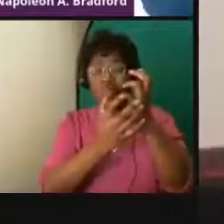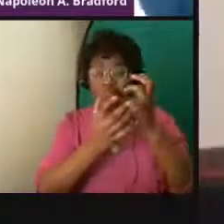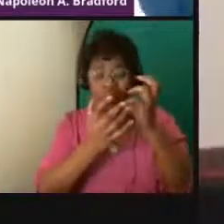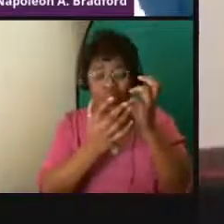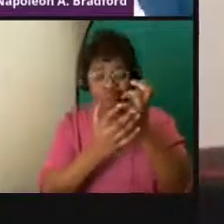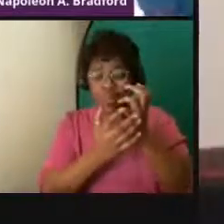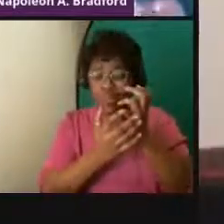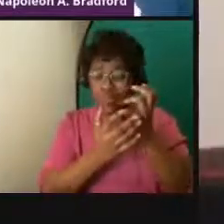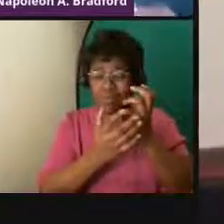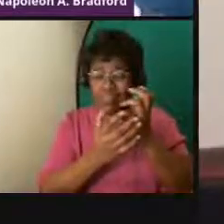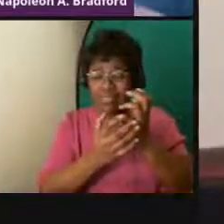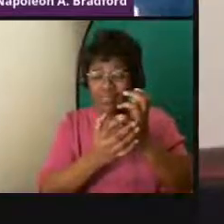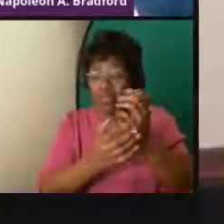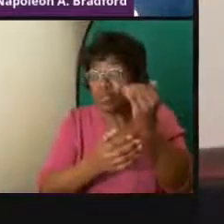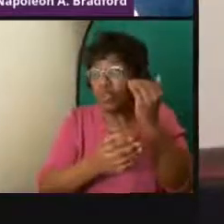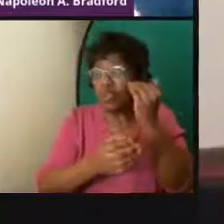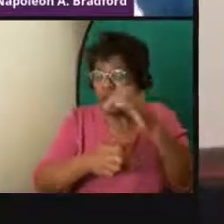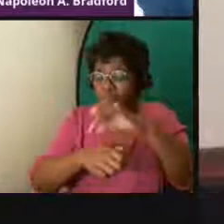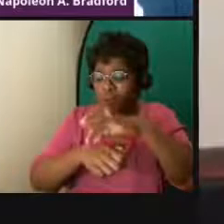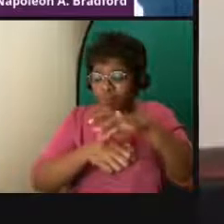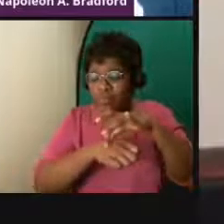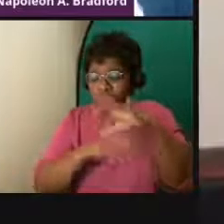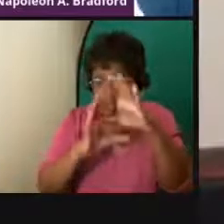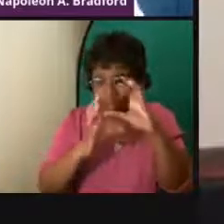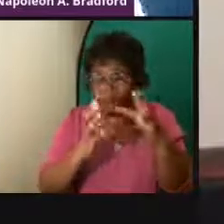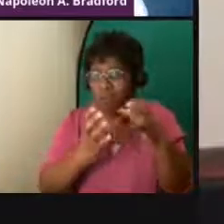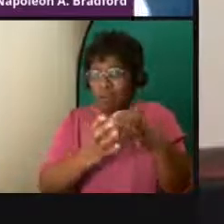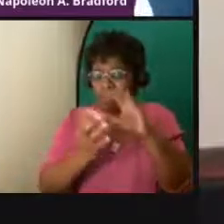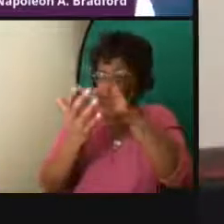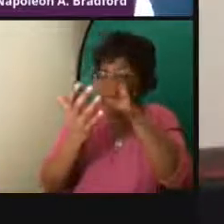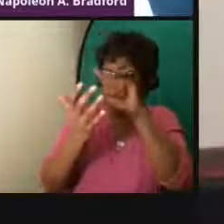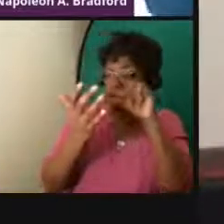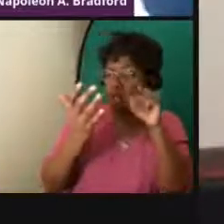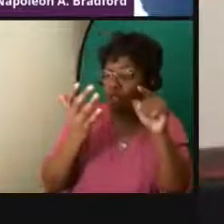The earth is the Lord. Psalm 24.